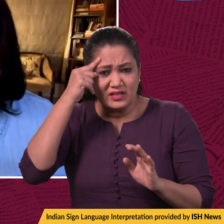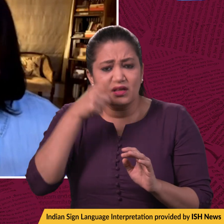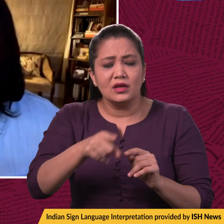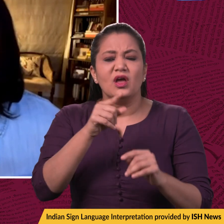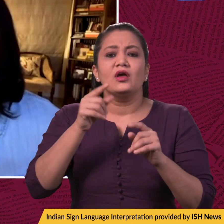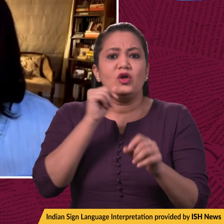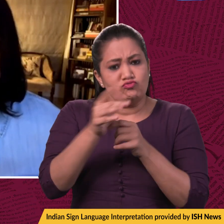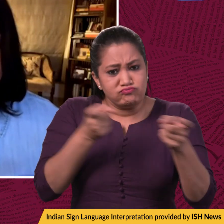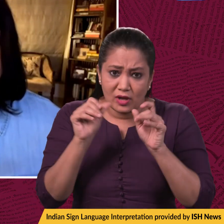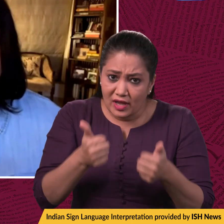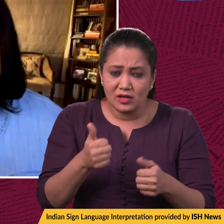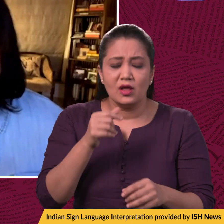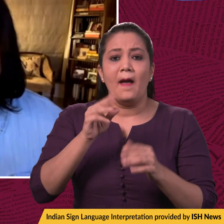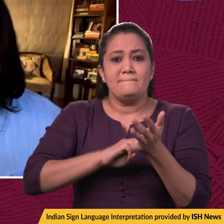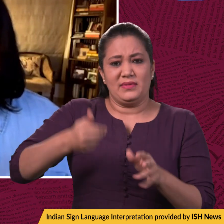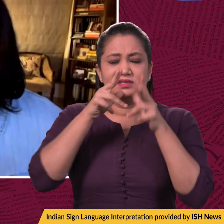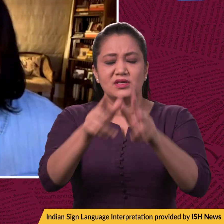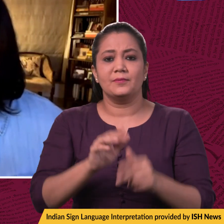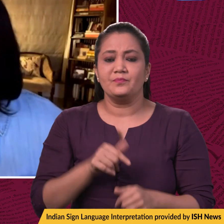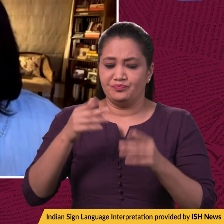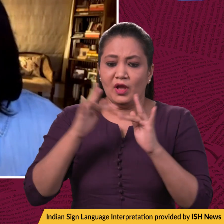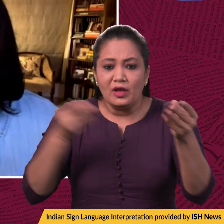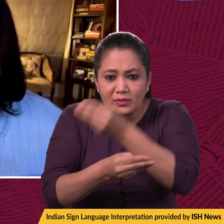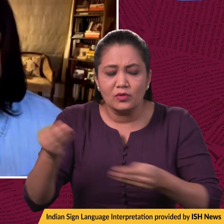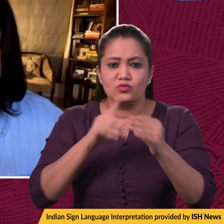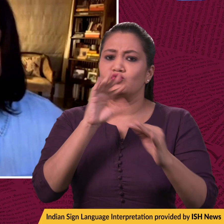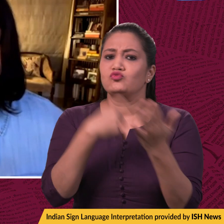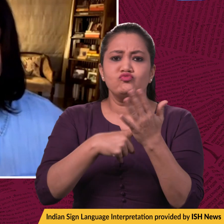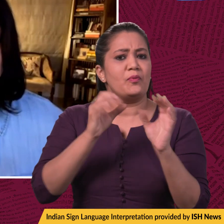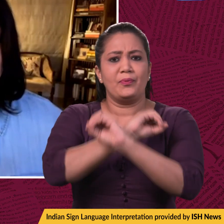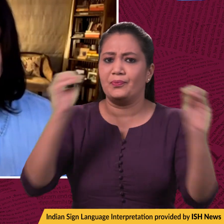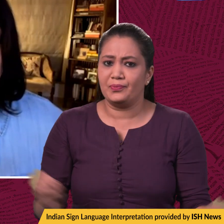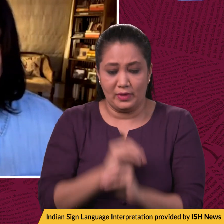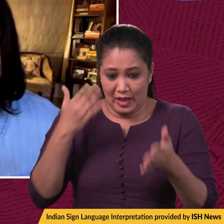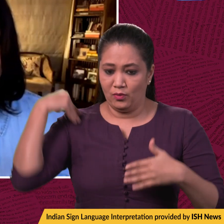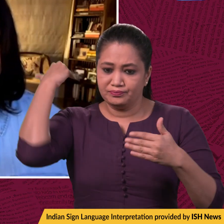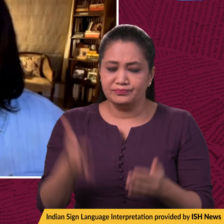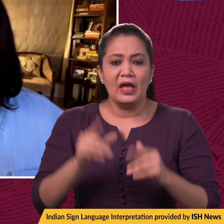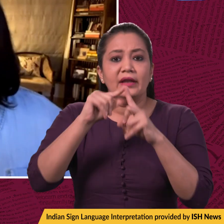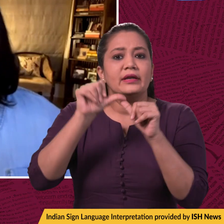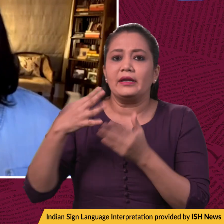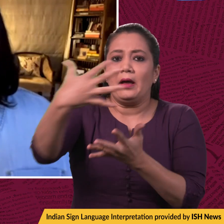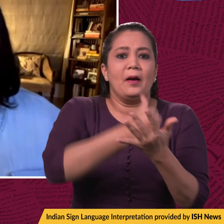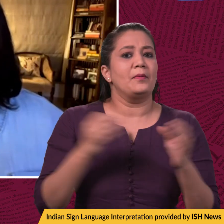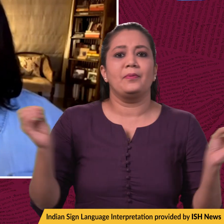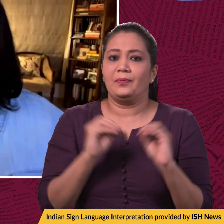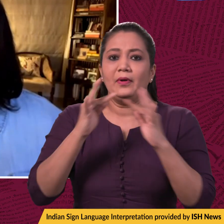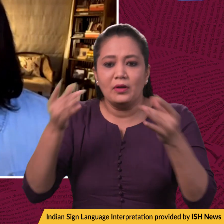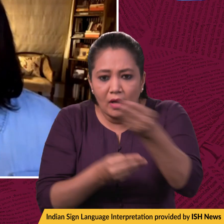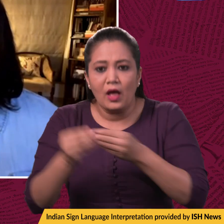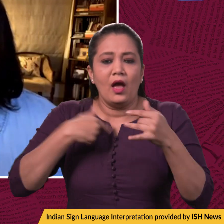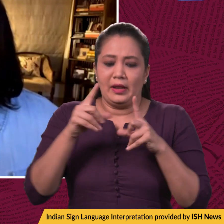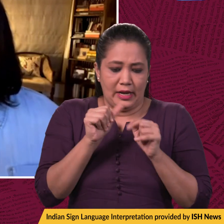regulate it, the minister said, and I quote, currently cryptocurrencies are unregulated in India. The government doesn't collect data on